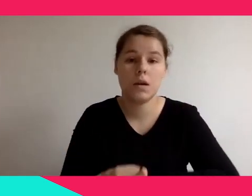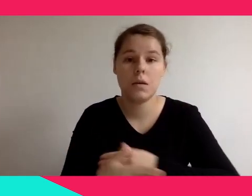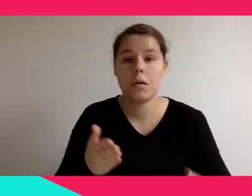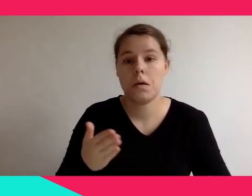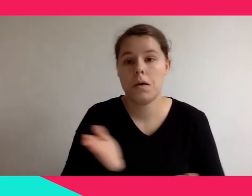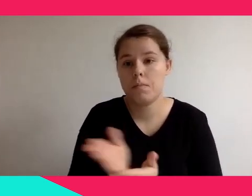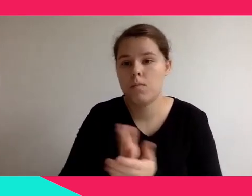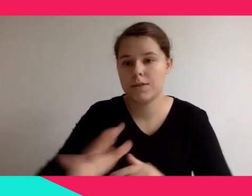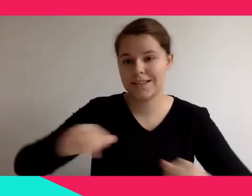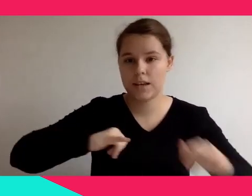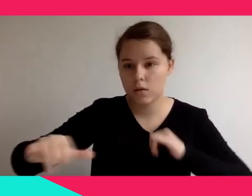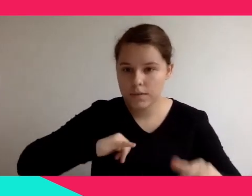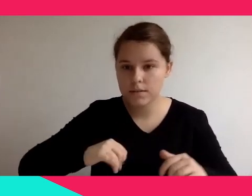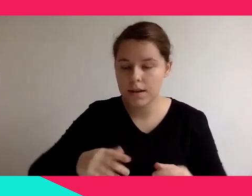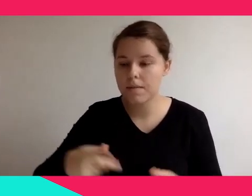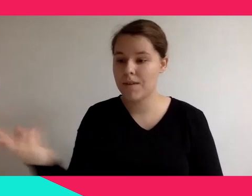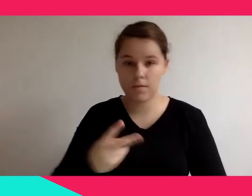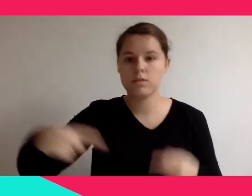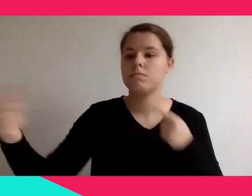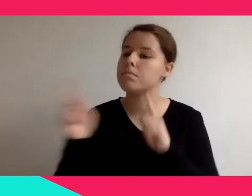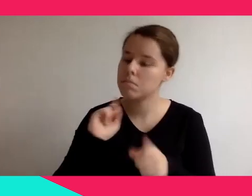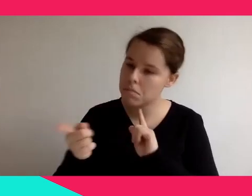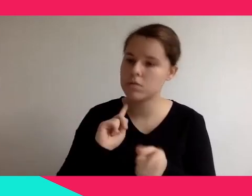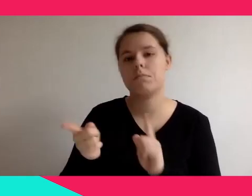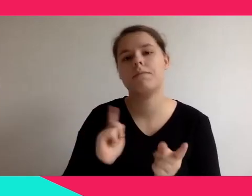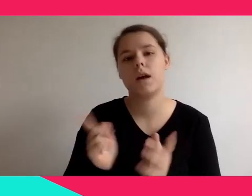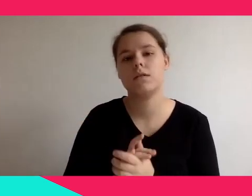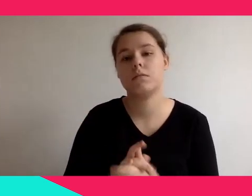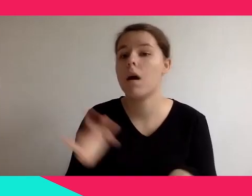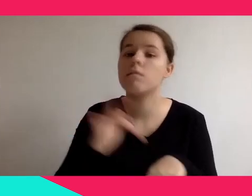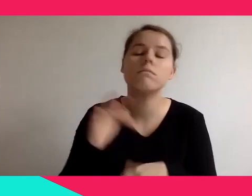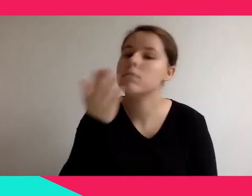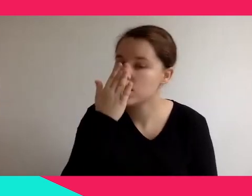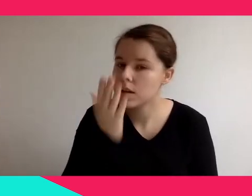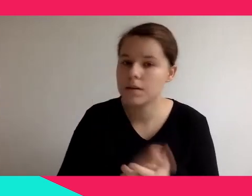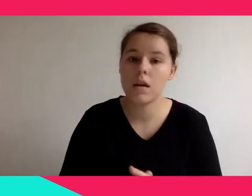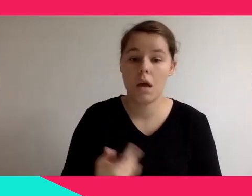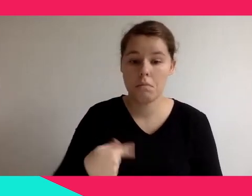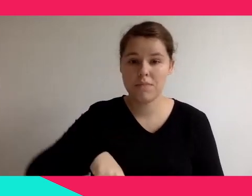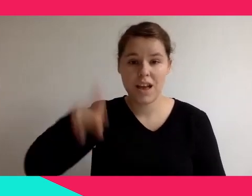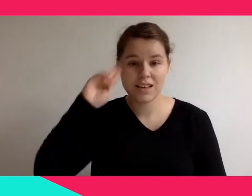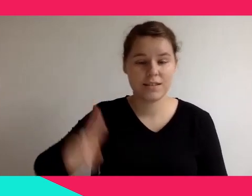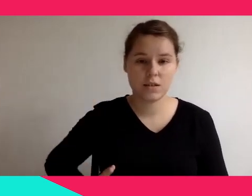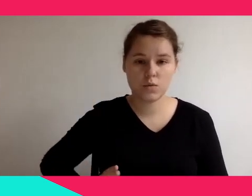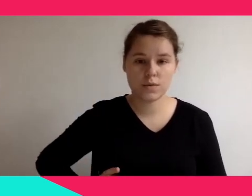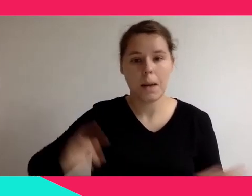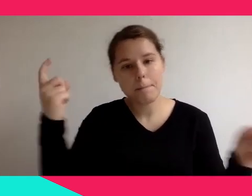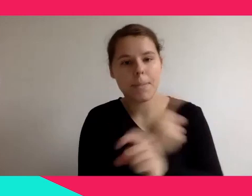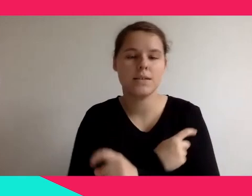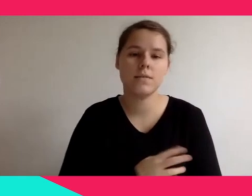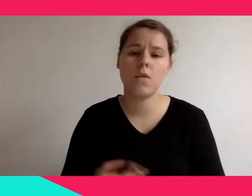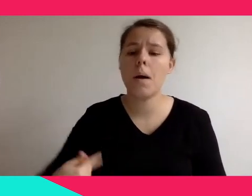all decided was that, you know, as a public institute, it's your public duty to share your images.